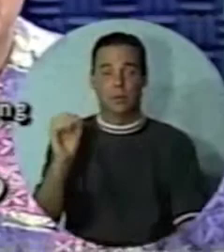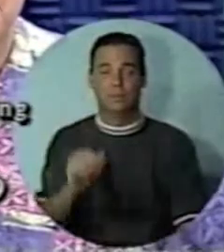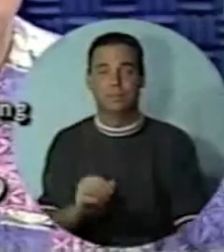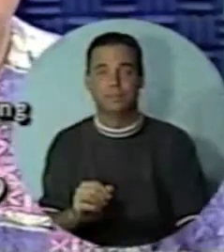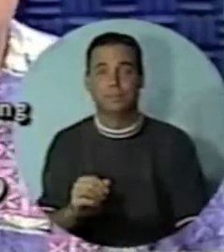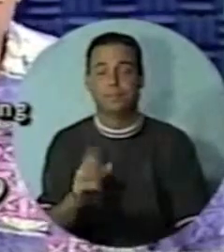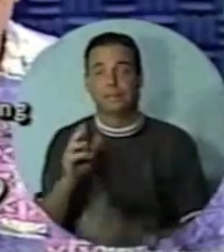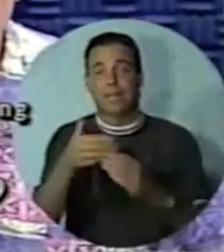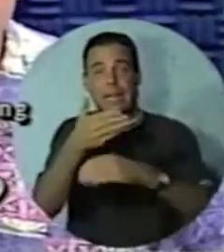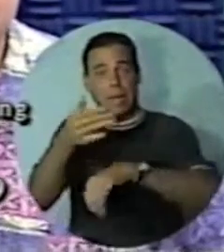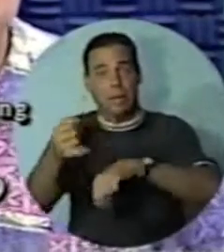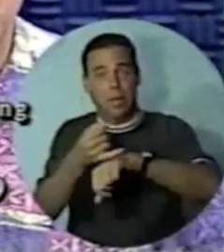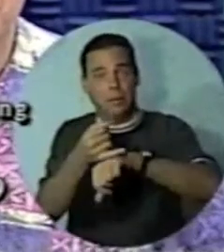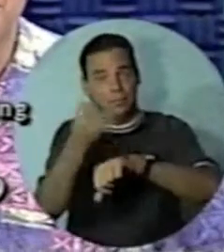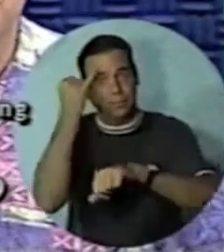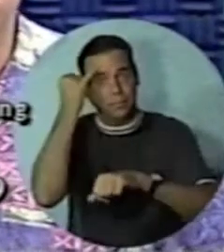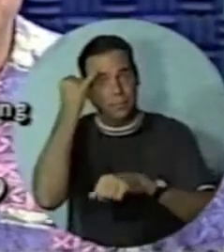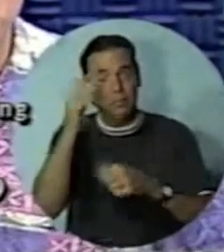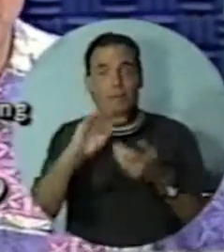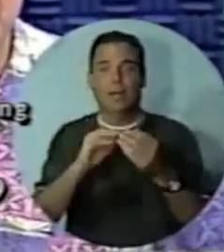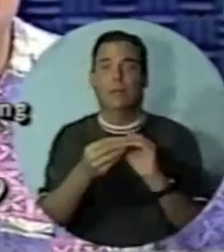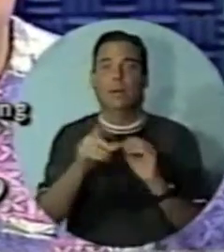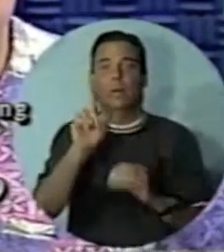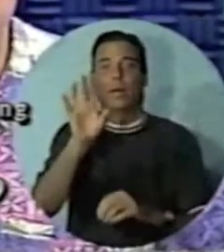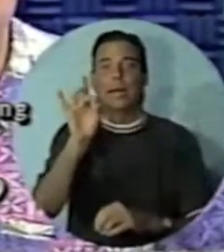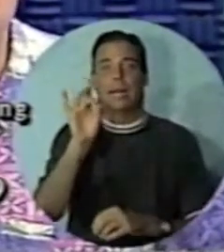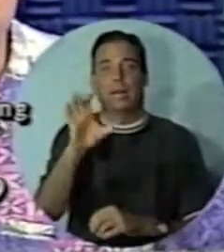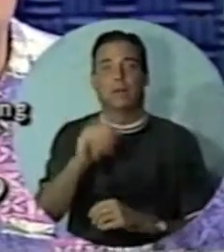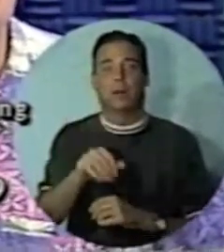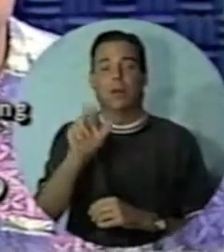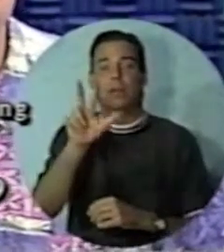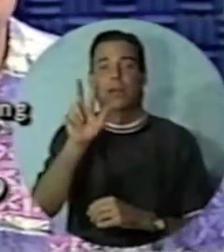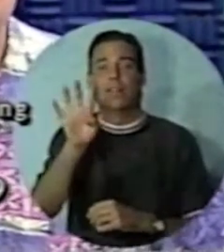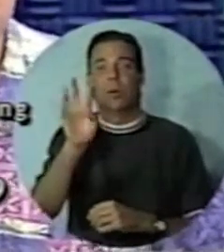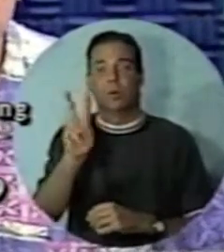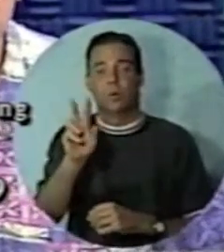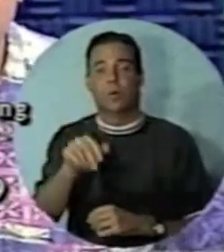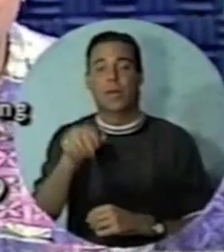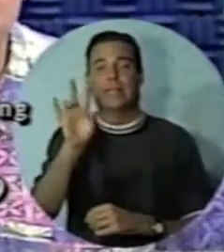946-0700. If you're on a neighbor island, our number is